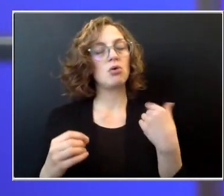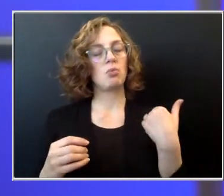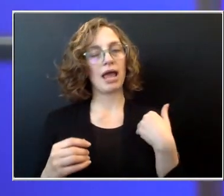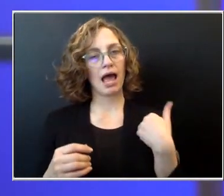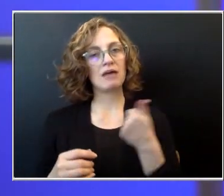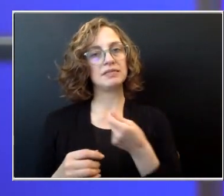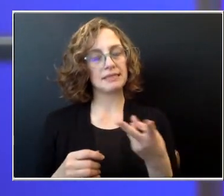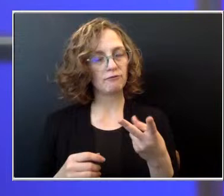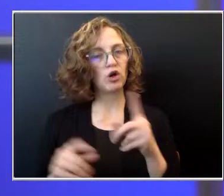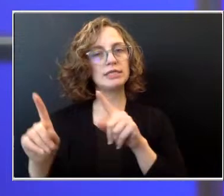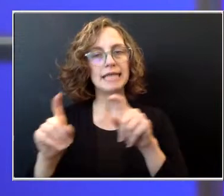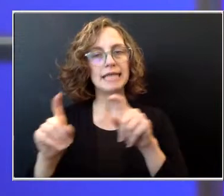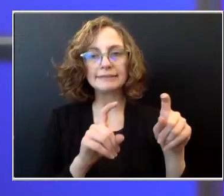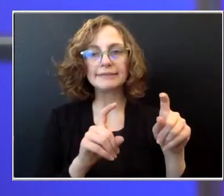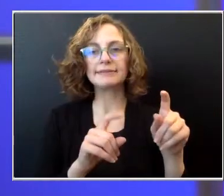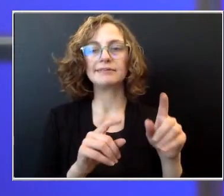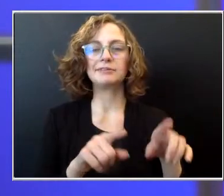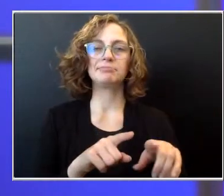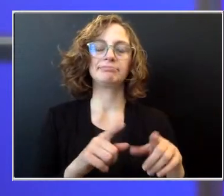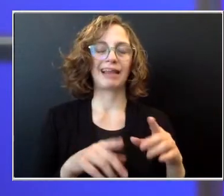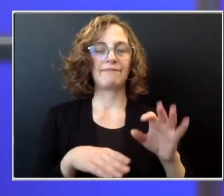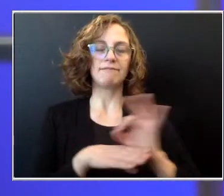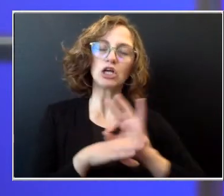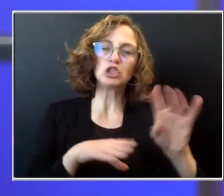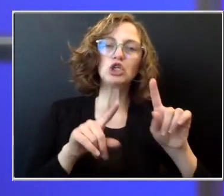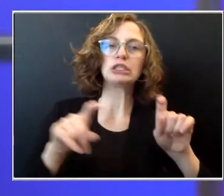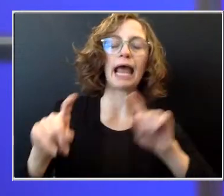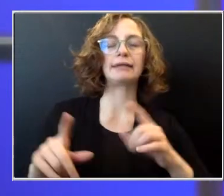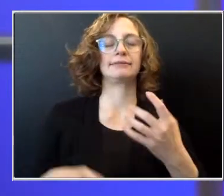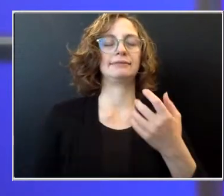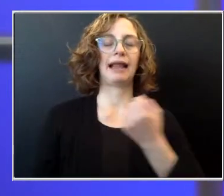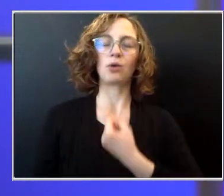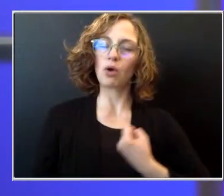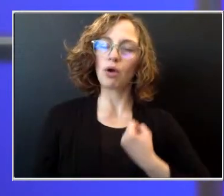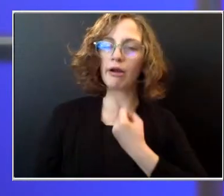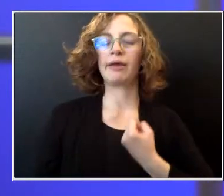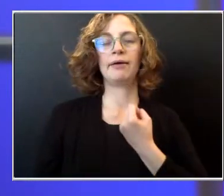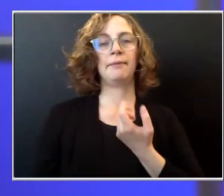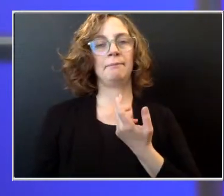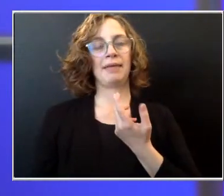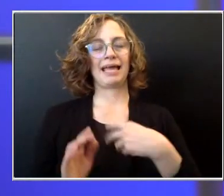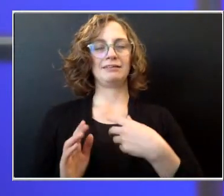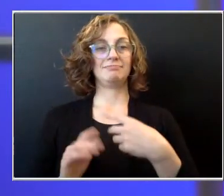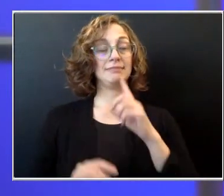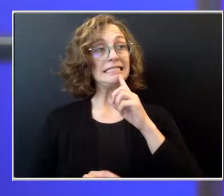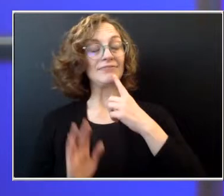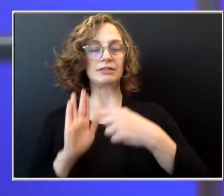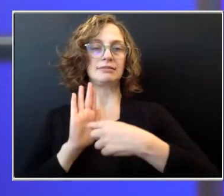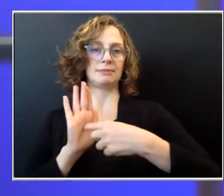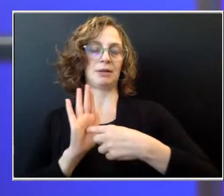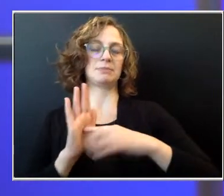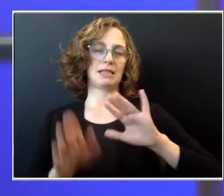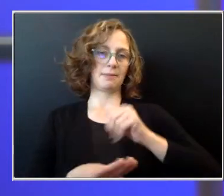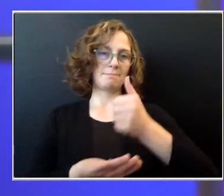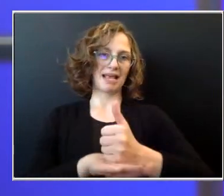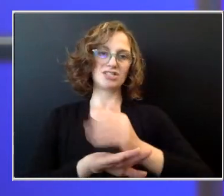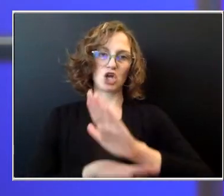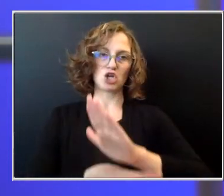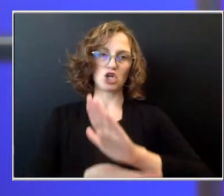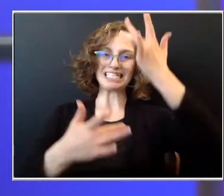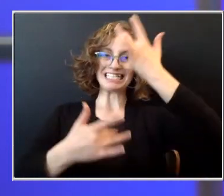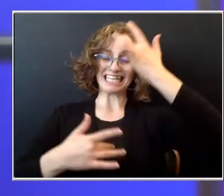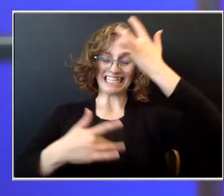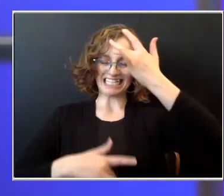echocardiograms and basically a history of significant symptoms. And then based on how sick you are, there's a number of intervening therapies that we